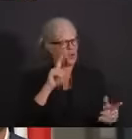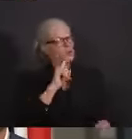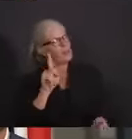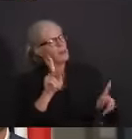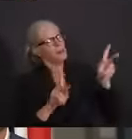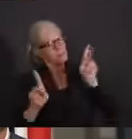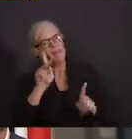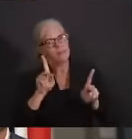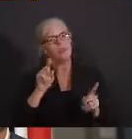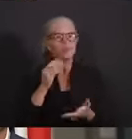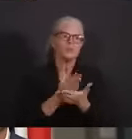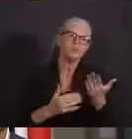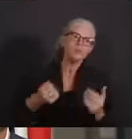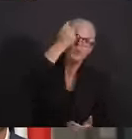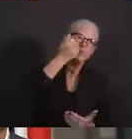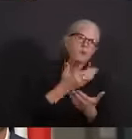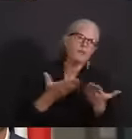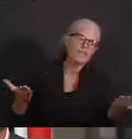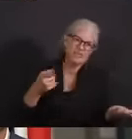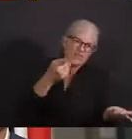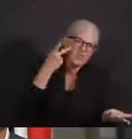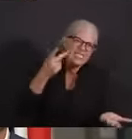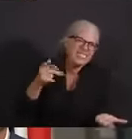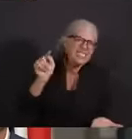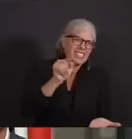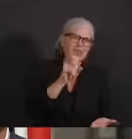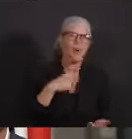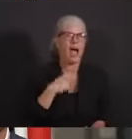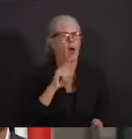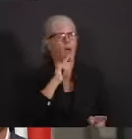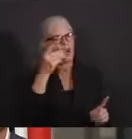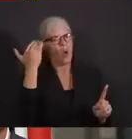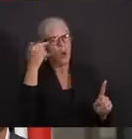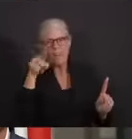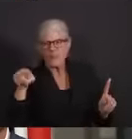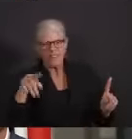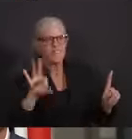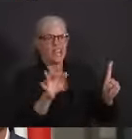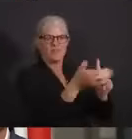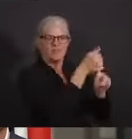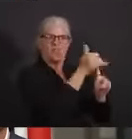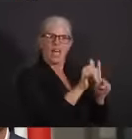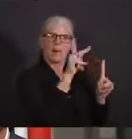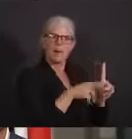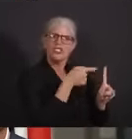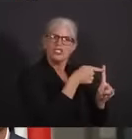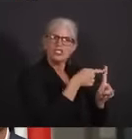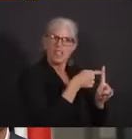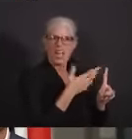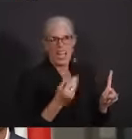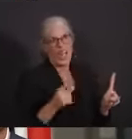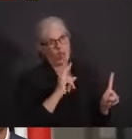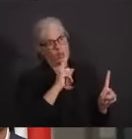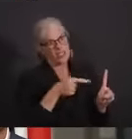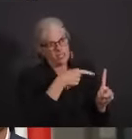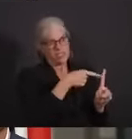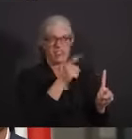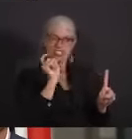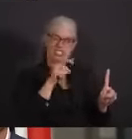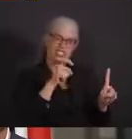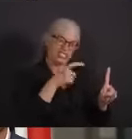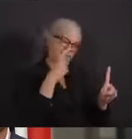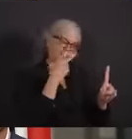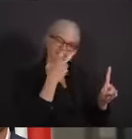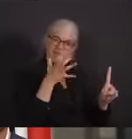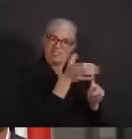dumb things, but you just see that. And so I hope they find the person who did it, and that person should have the book thrown at him. We've got very good laws